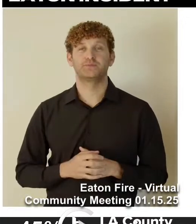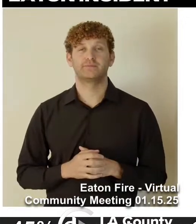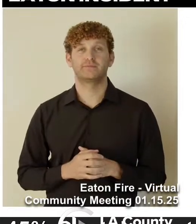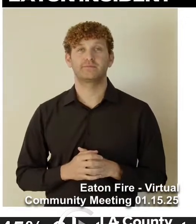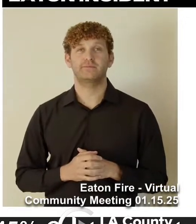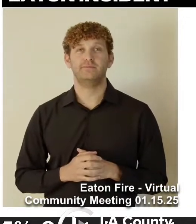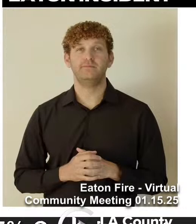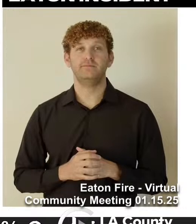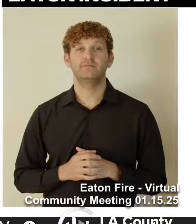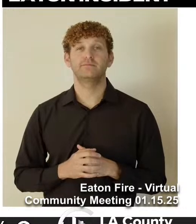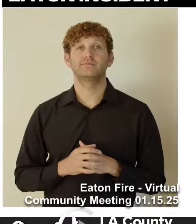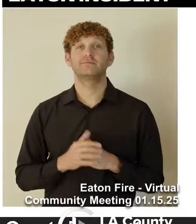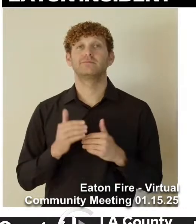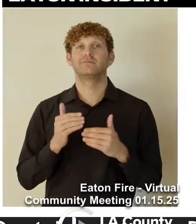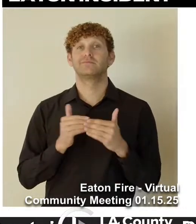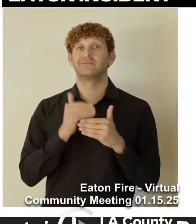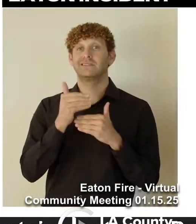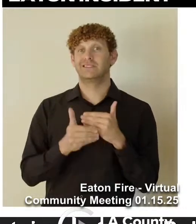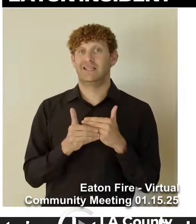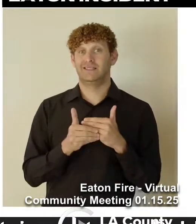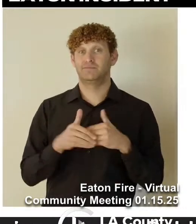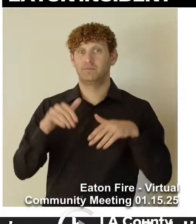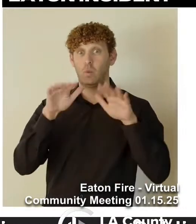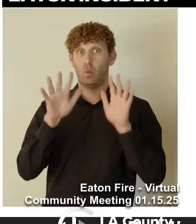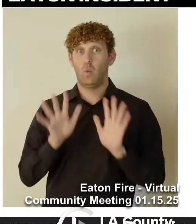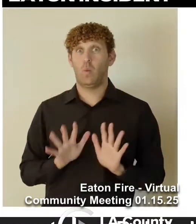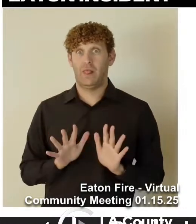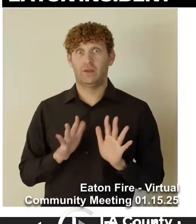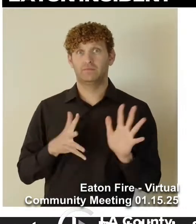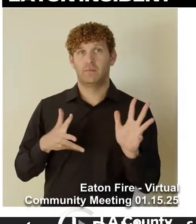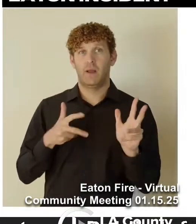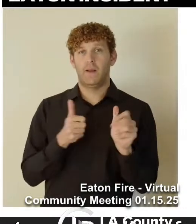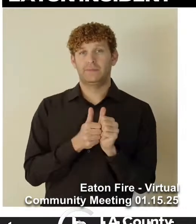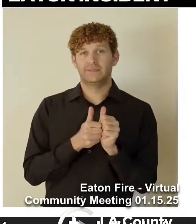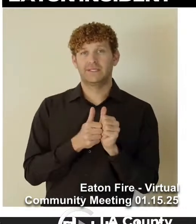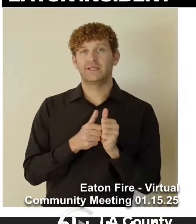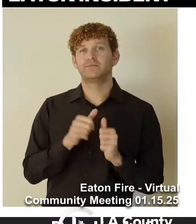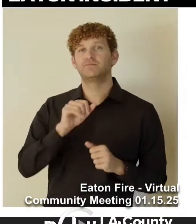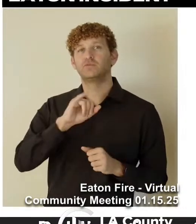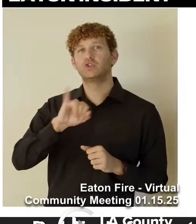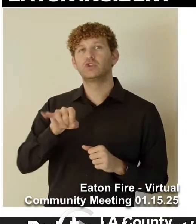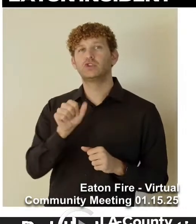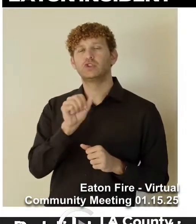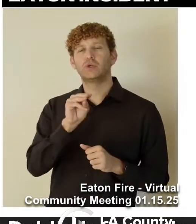Next up with a weather update, incident meteorologist James White.